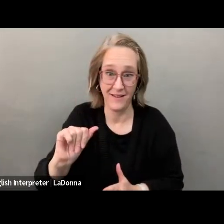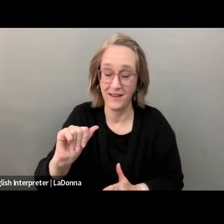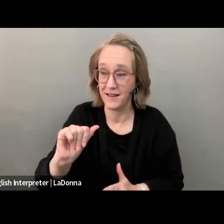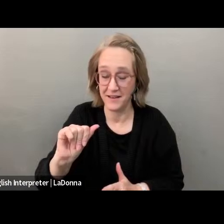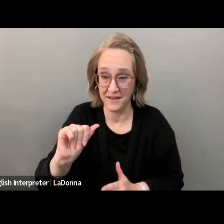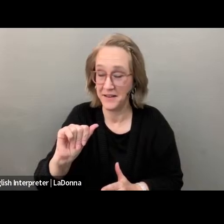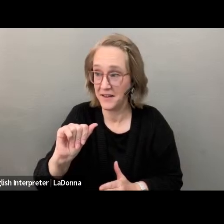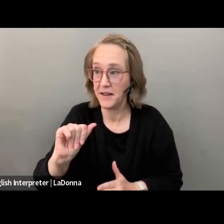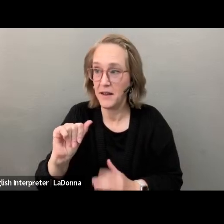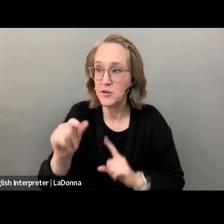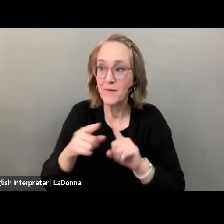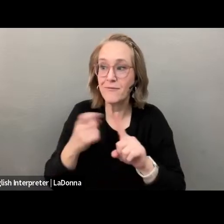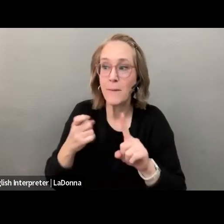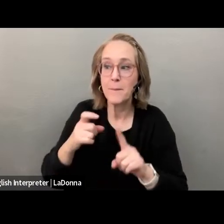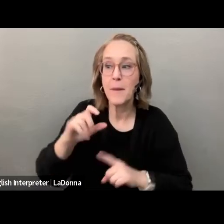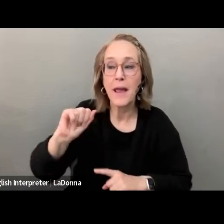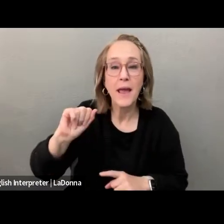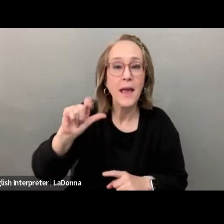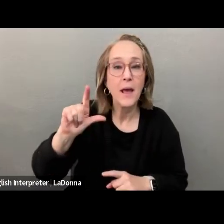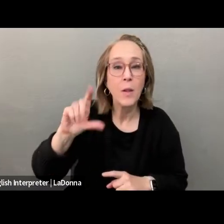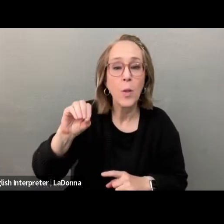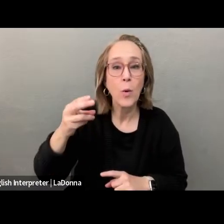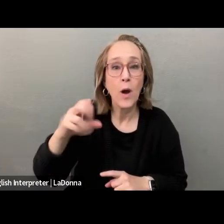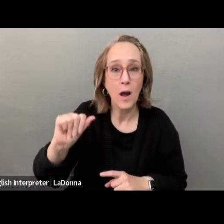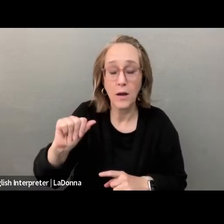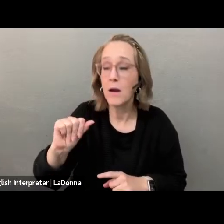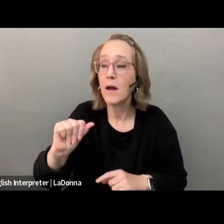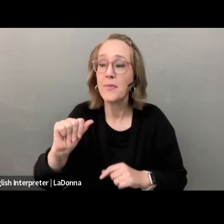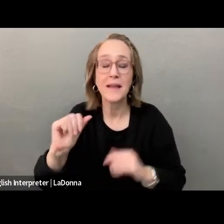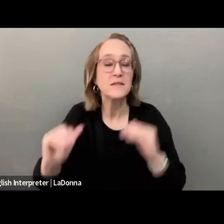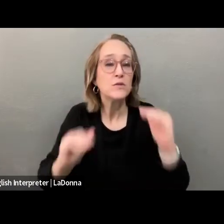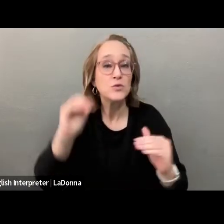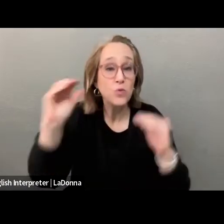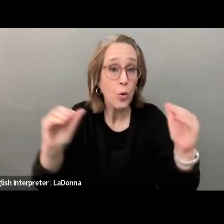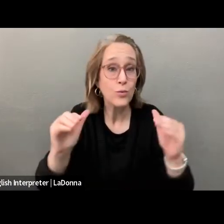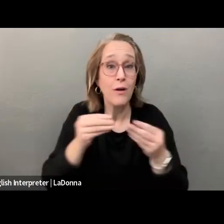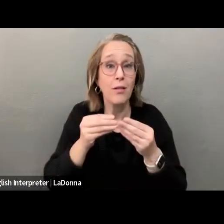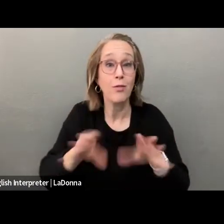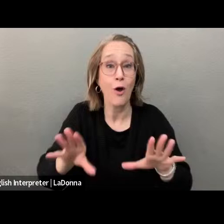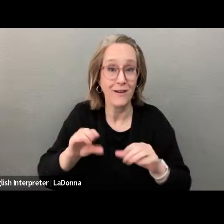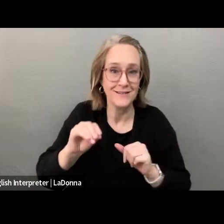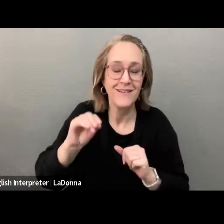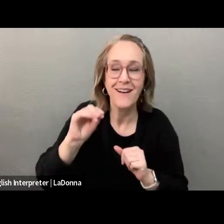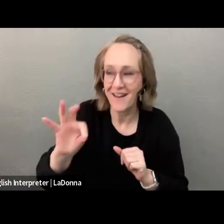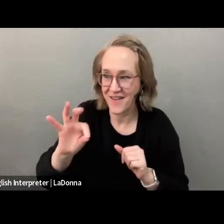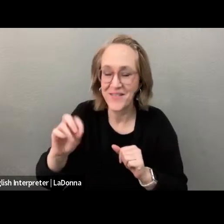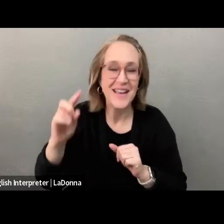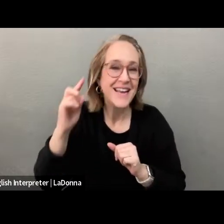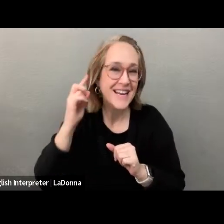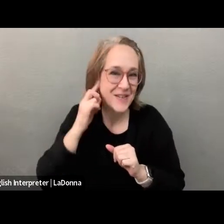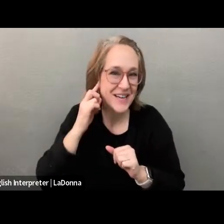Cynthia comes from the Adult Loss of Hearing Association, Aloha in Tucson. Yay, another great